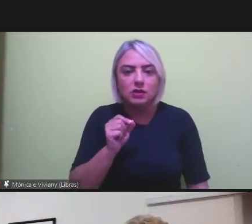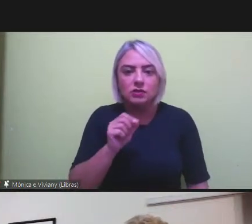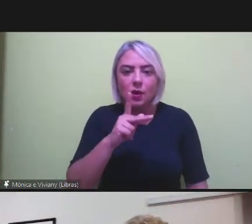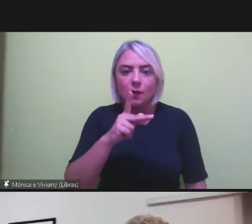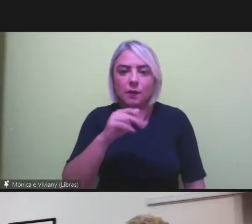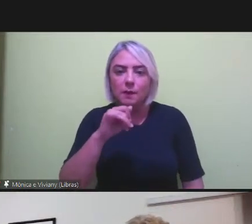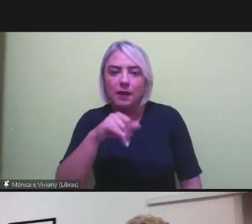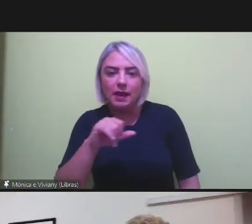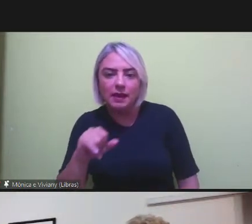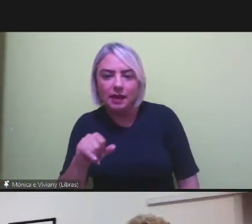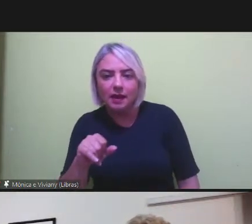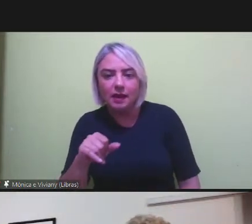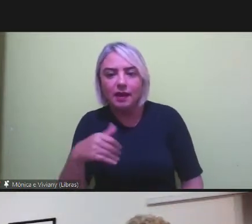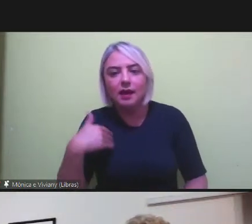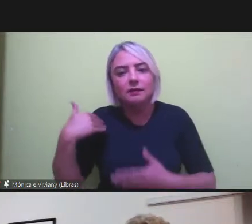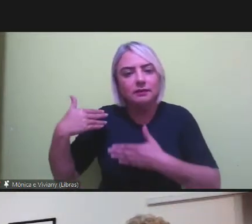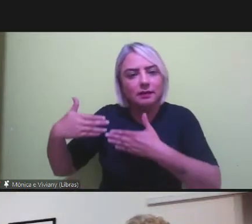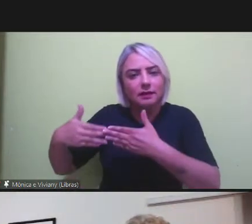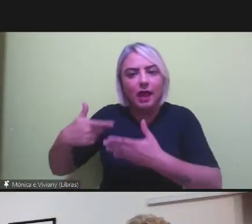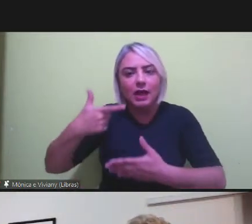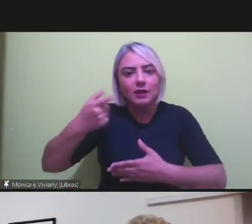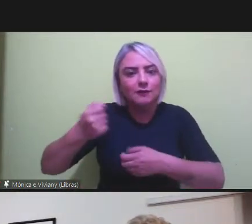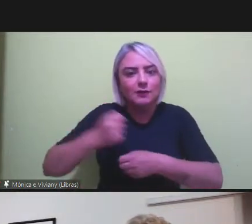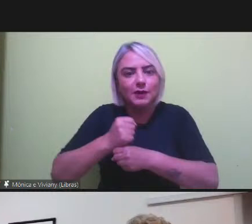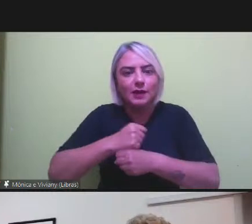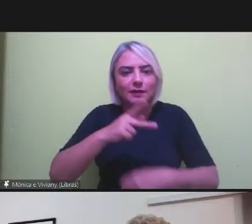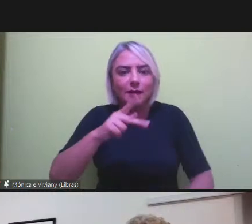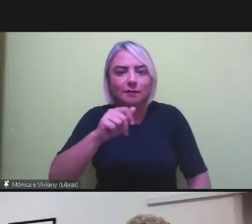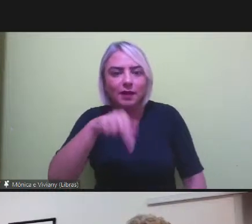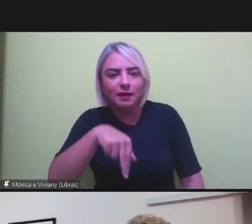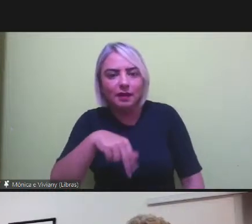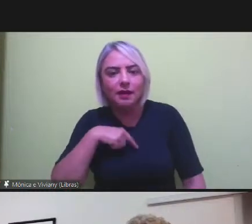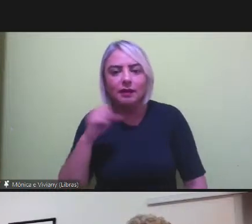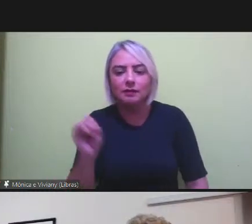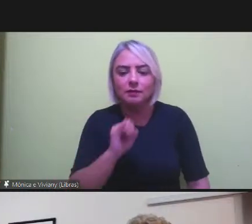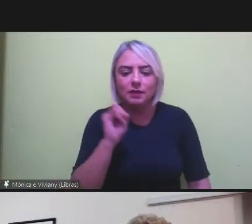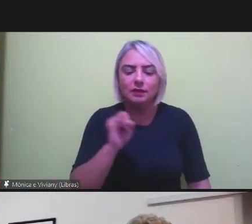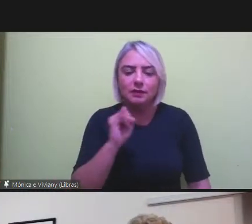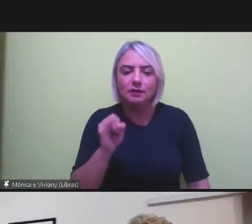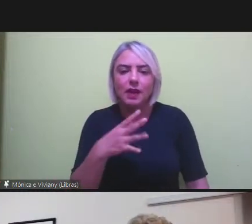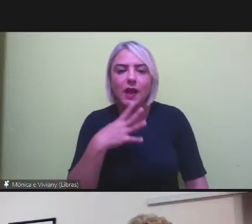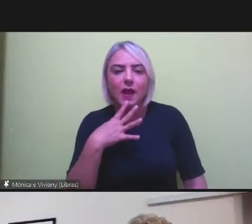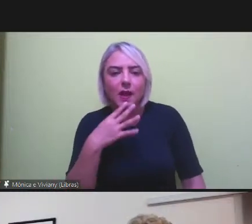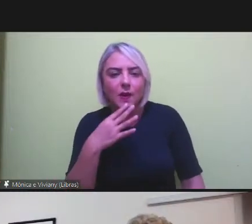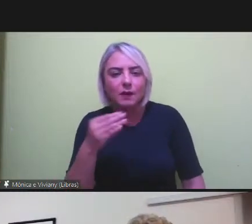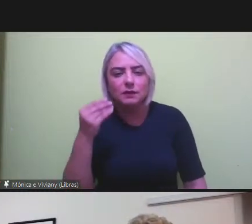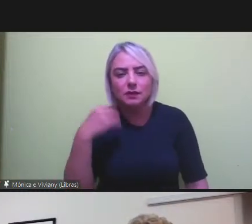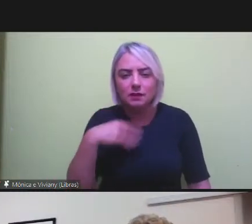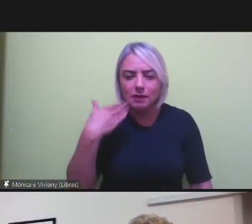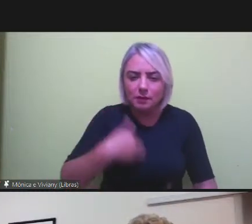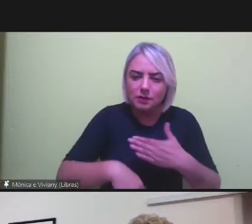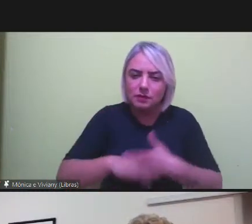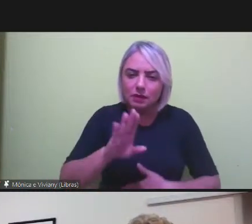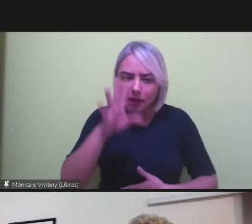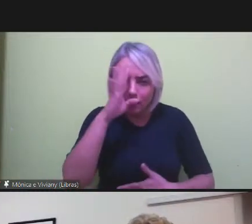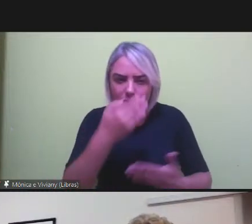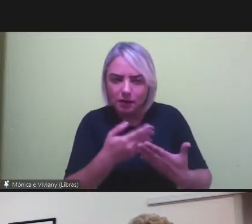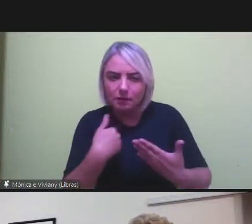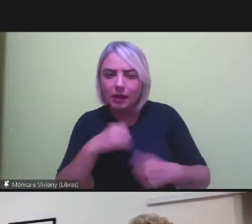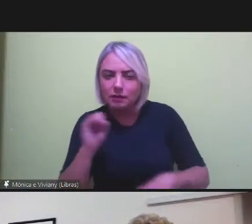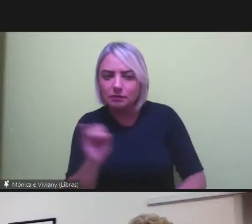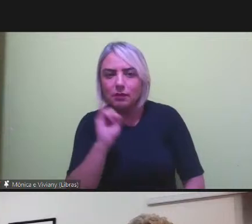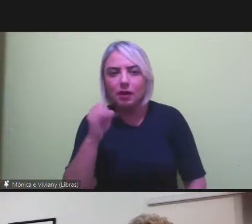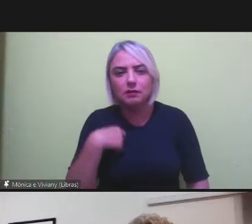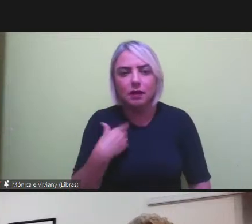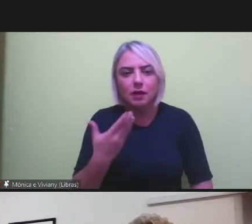debates about PNUD and analyzing the trajectory of PNUD. We talked about the importance of recognizing these advances,